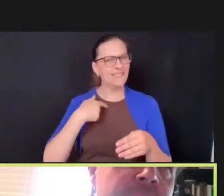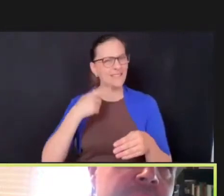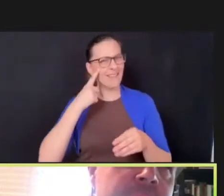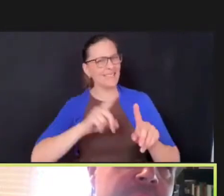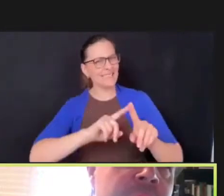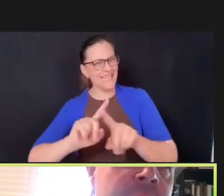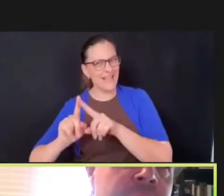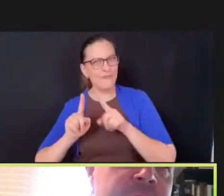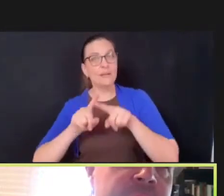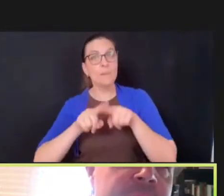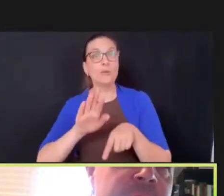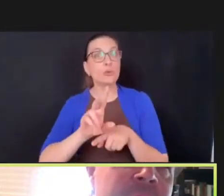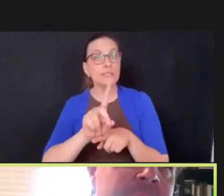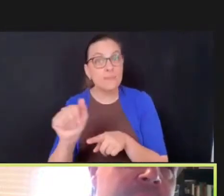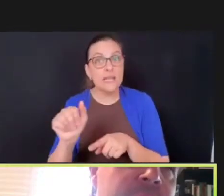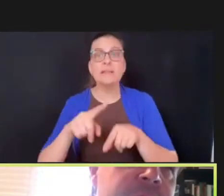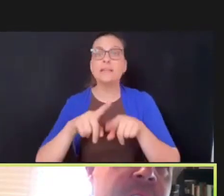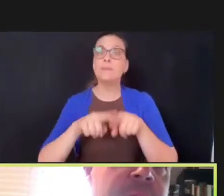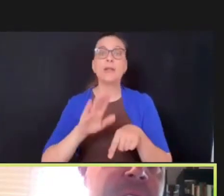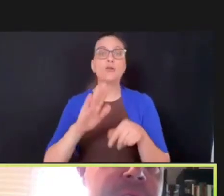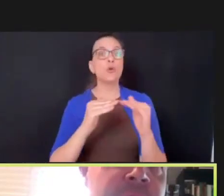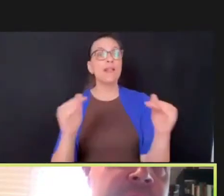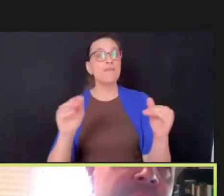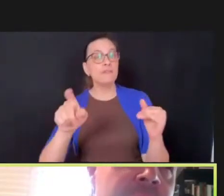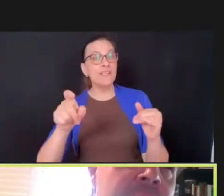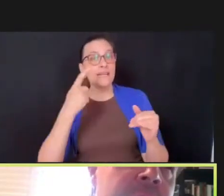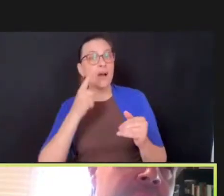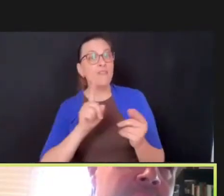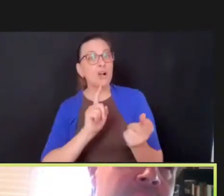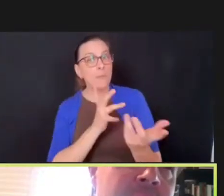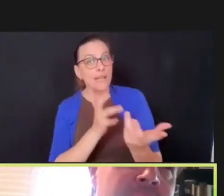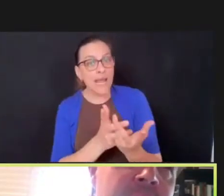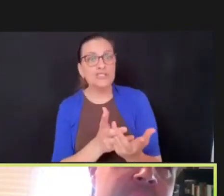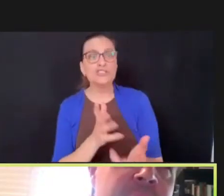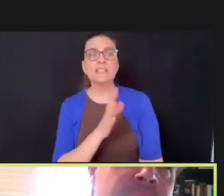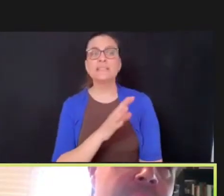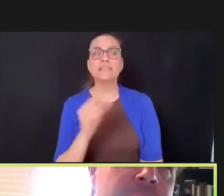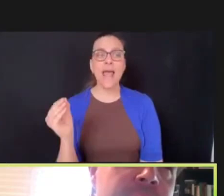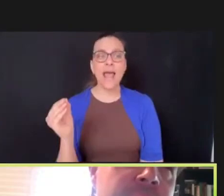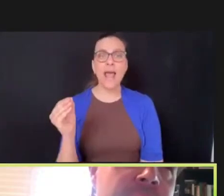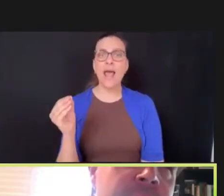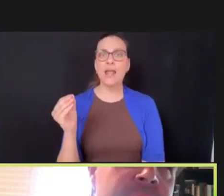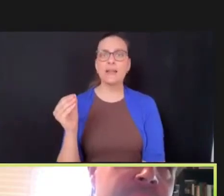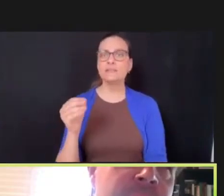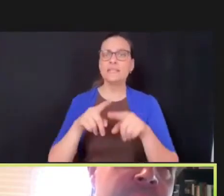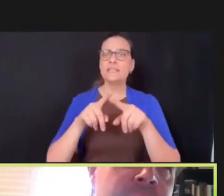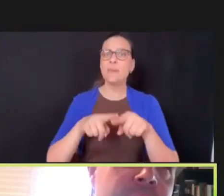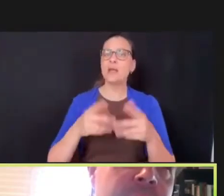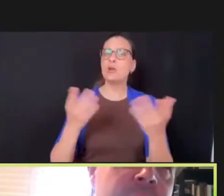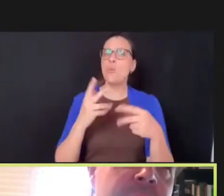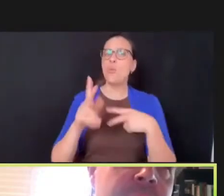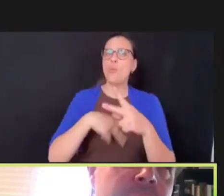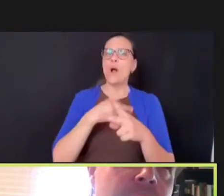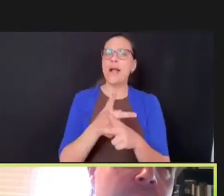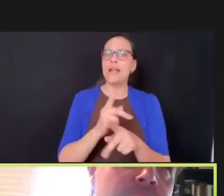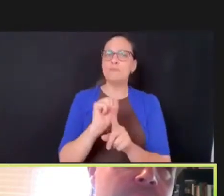your disability, depending on your level of need of accommodations, and depending on what kind of position, or who